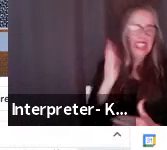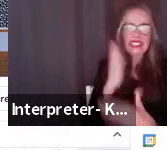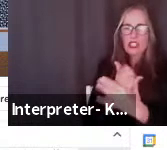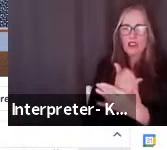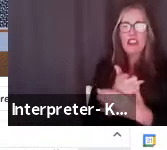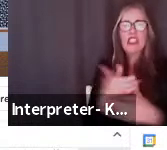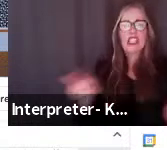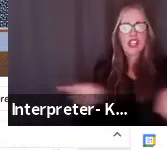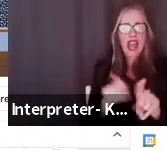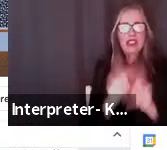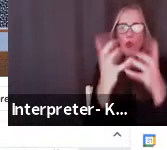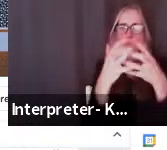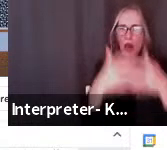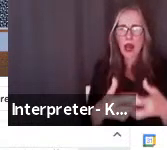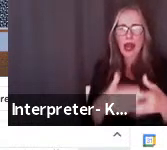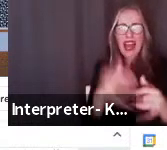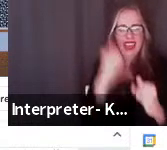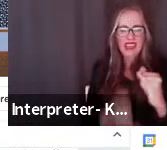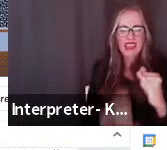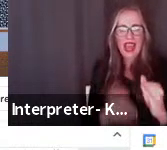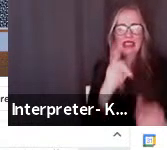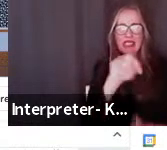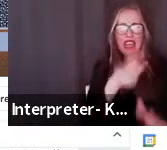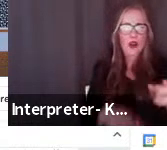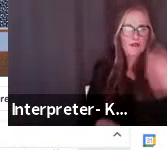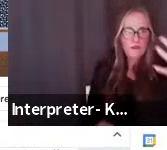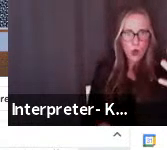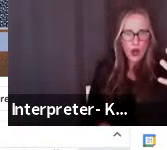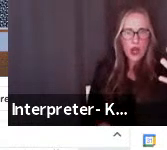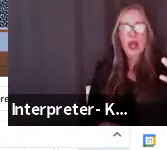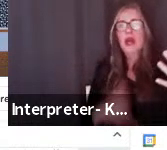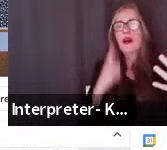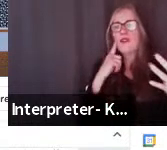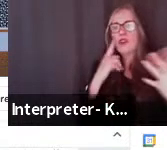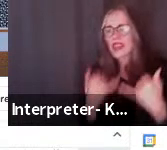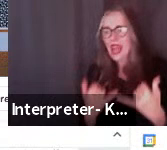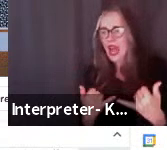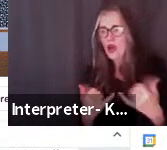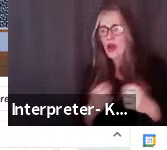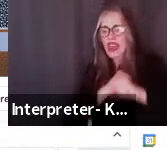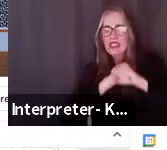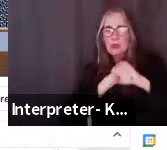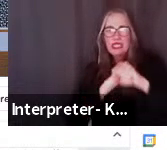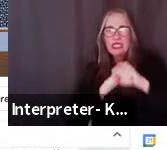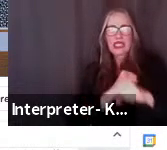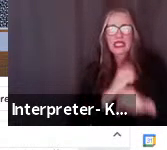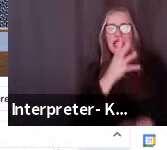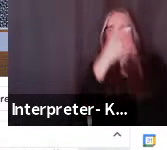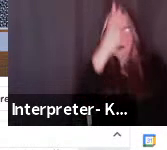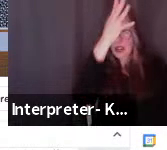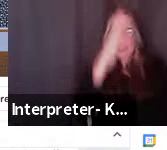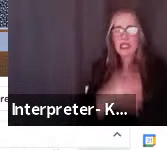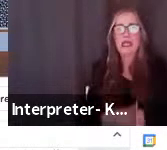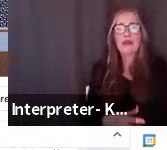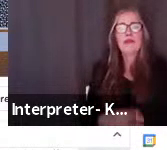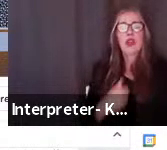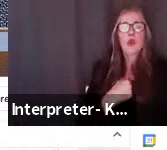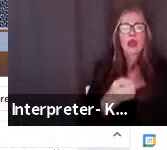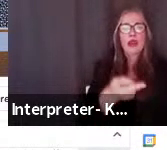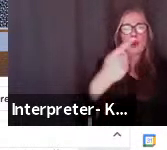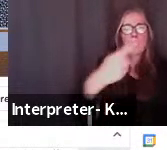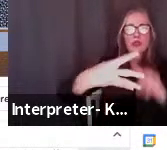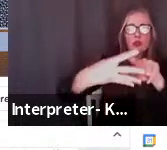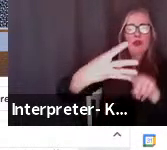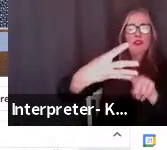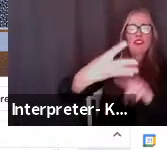here as well the last era era for to the present is protecting parenting so we have one two three four five